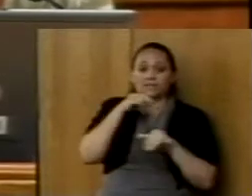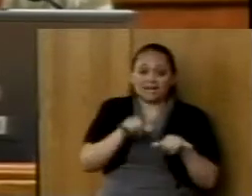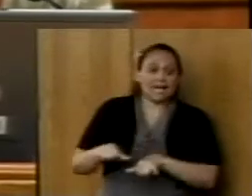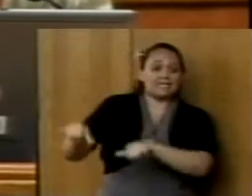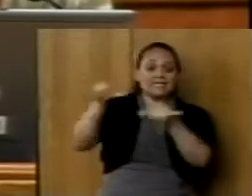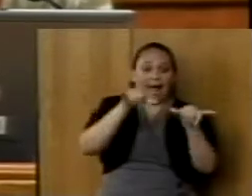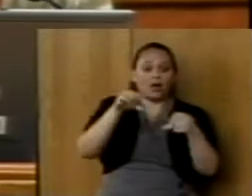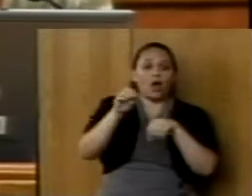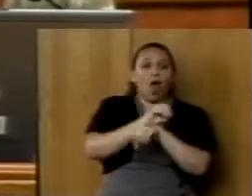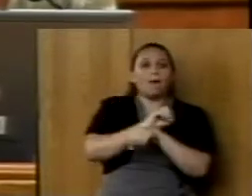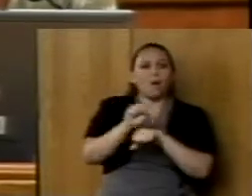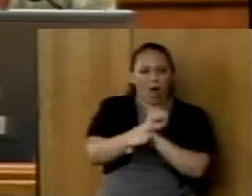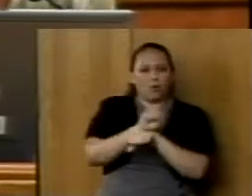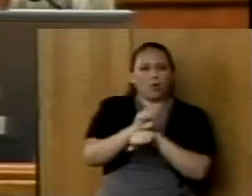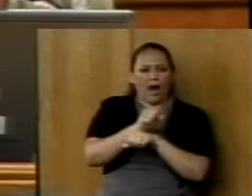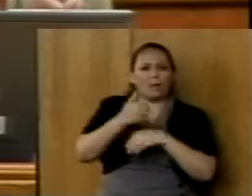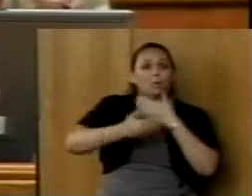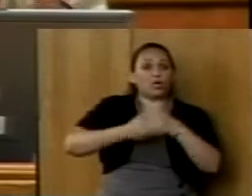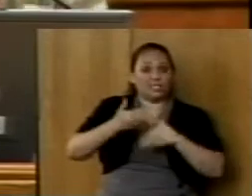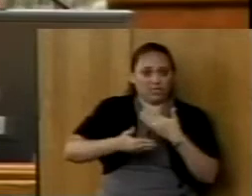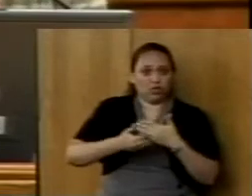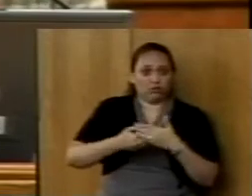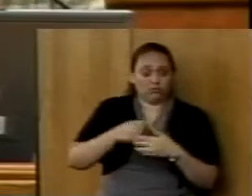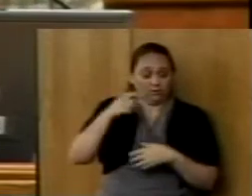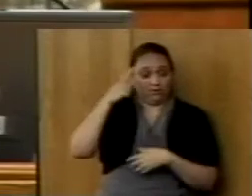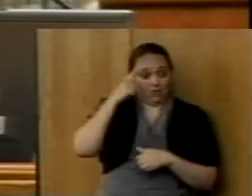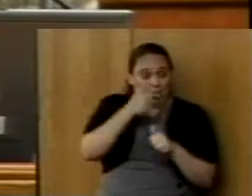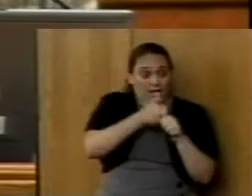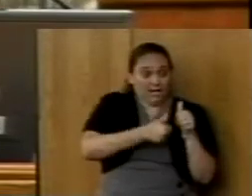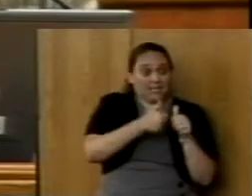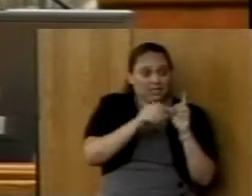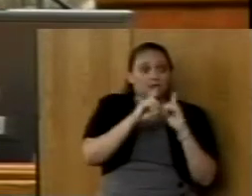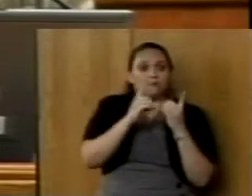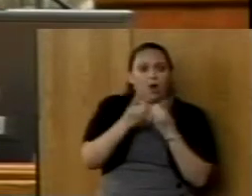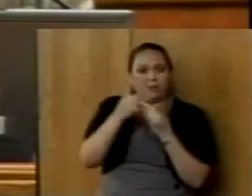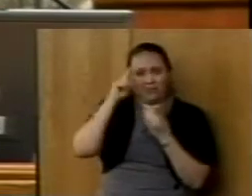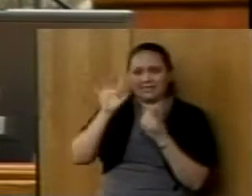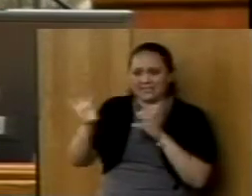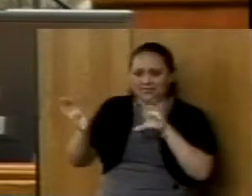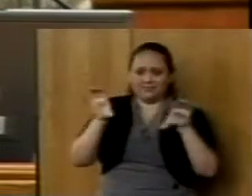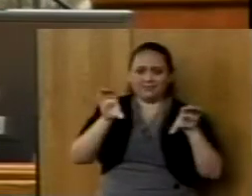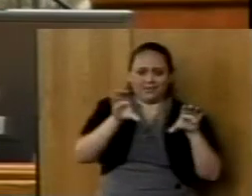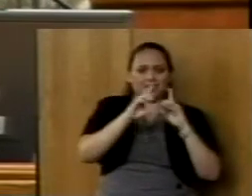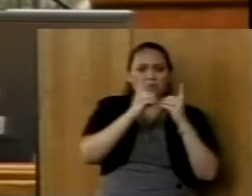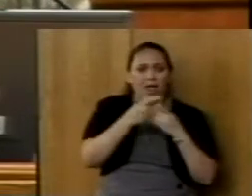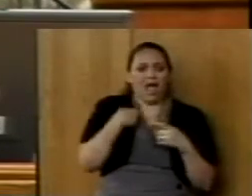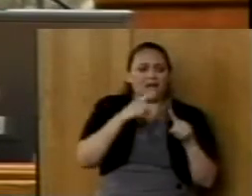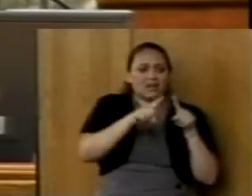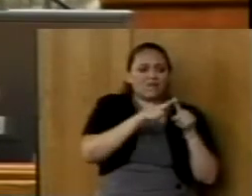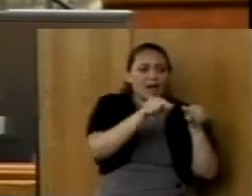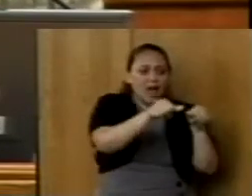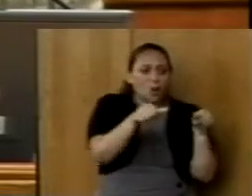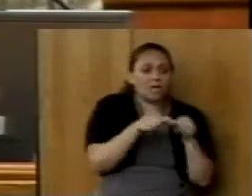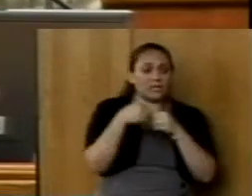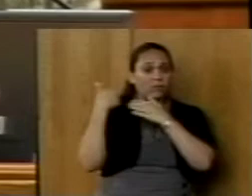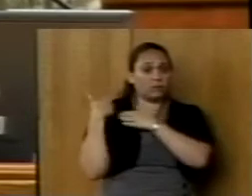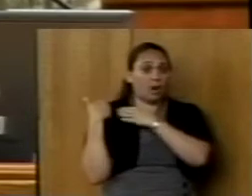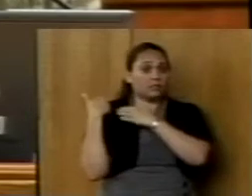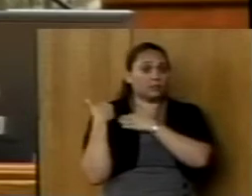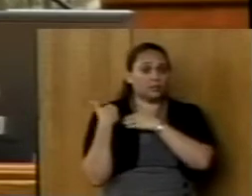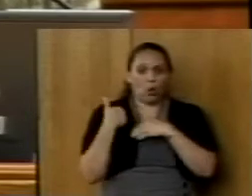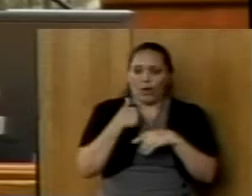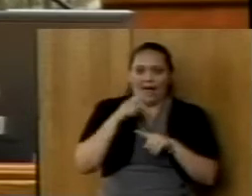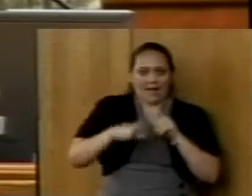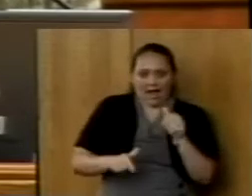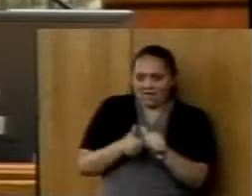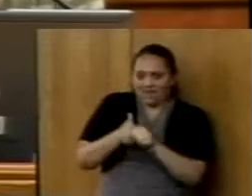operating procedure for each department, because each department has different areas of responsibilities. So you cannot